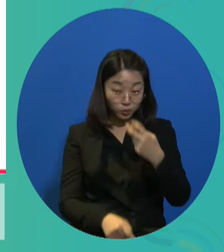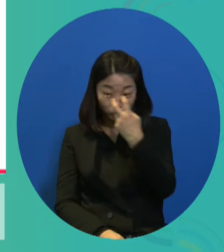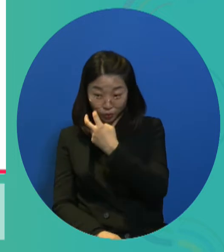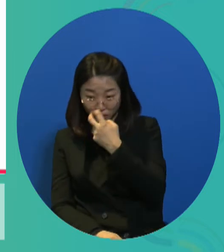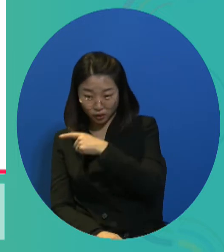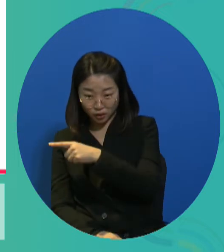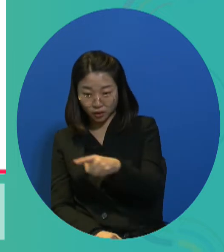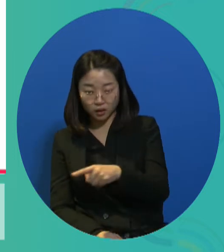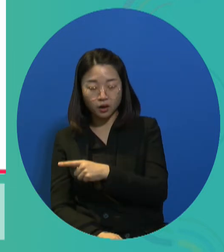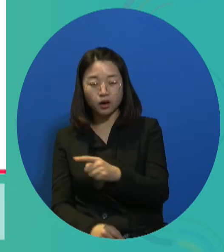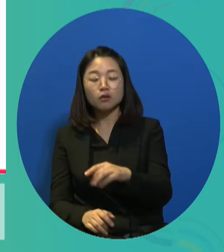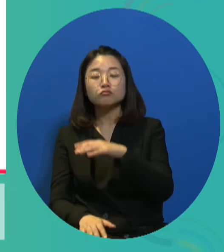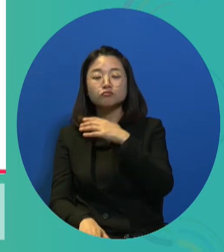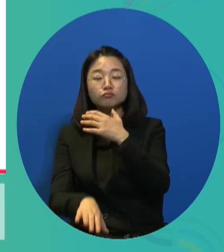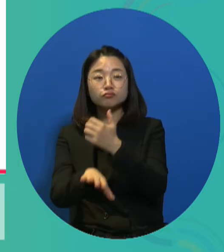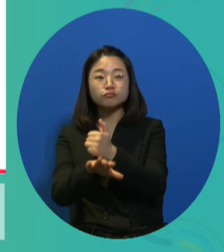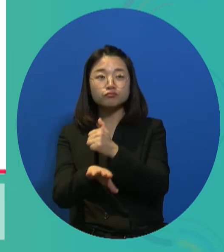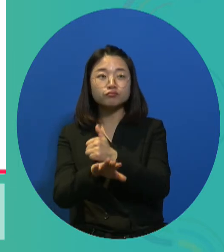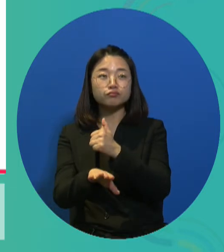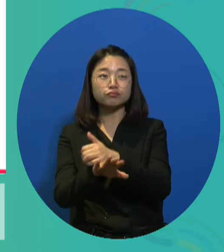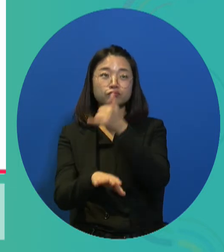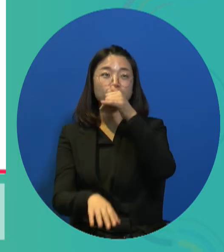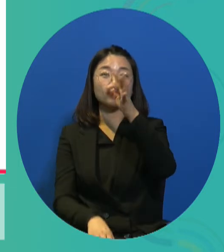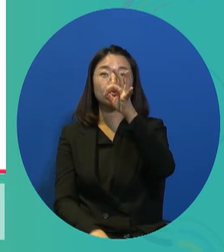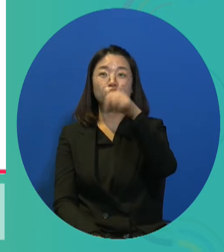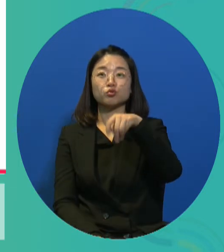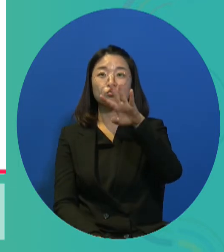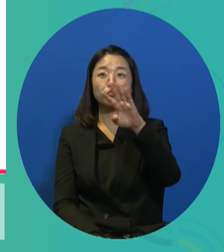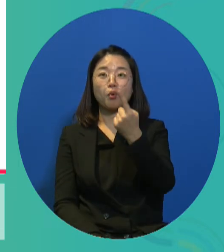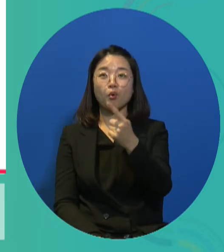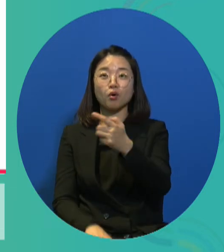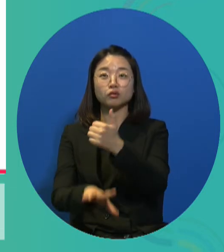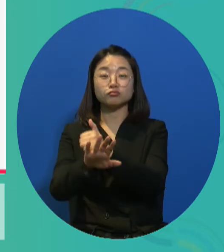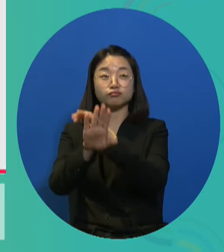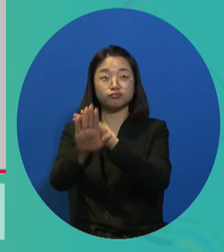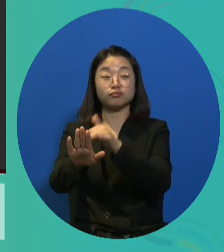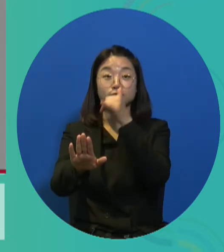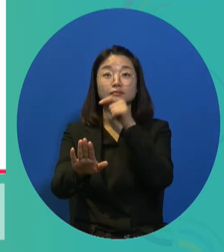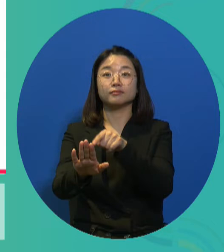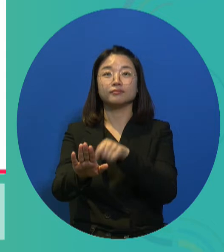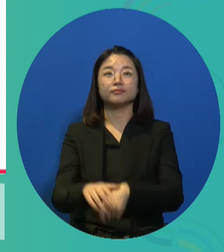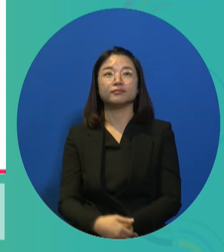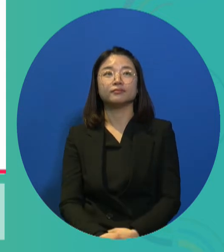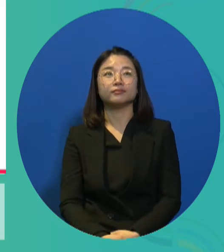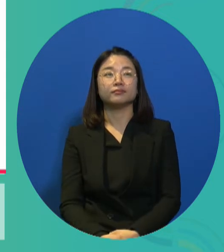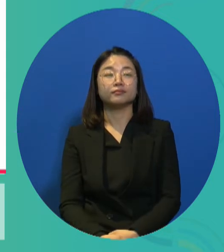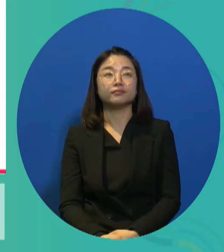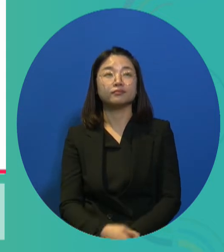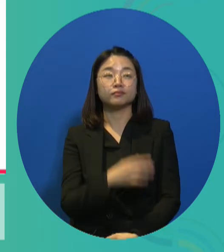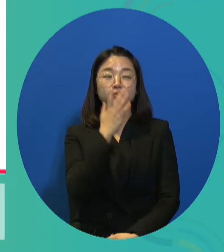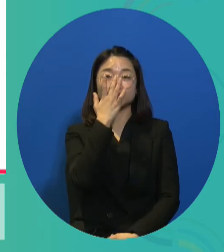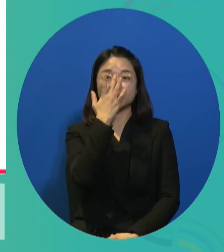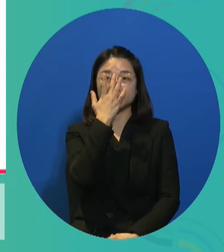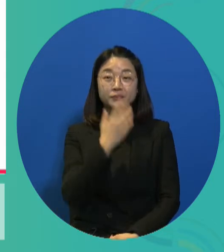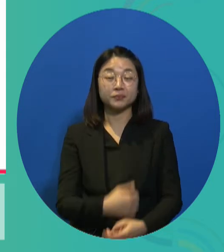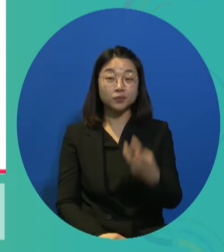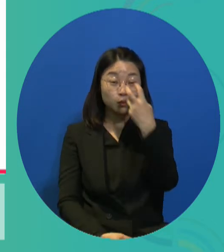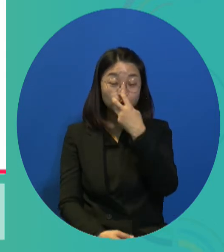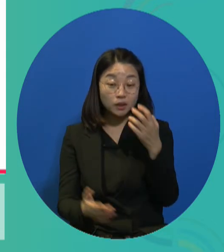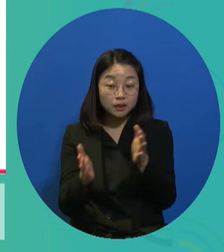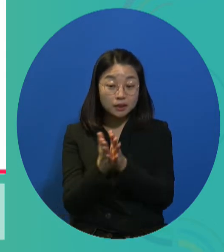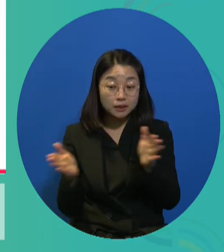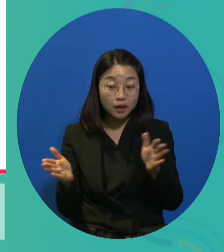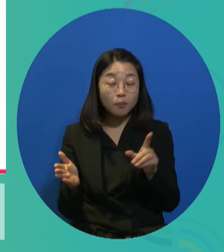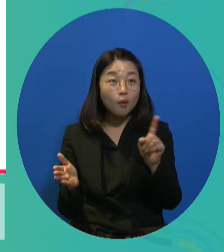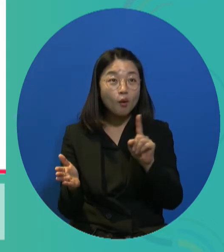optional protocol, they may declare that it does not recognize the competence of the committee to initiate an inquiry. So it is an option. This